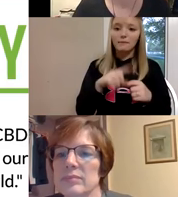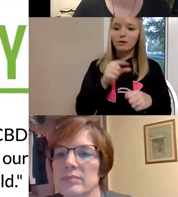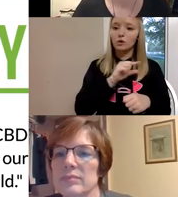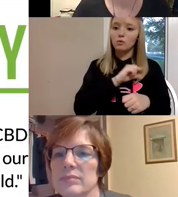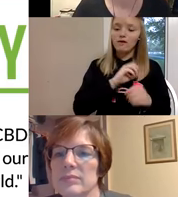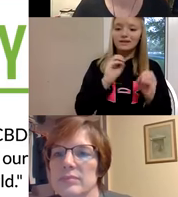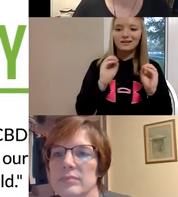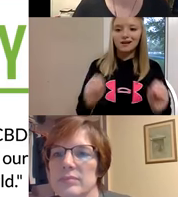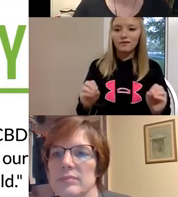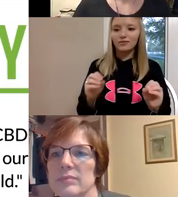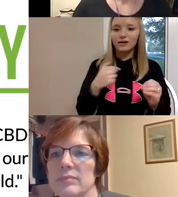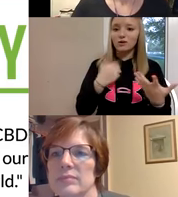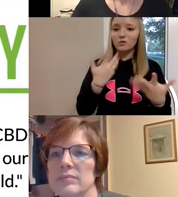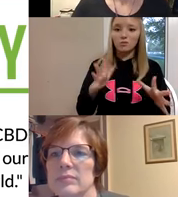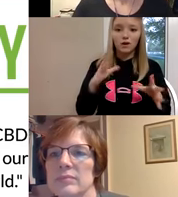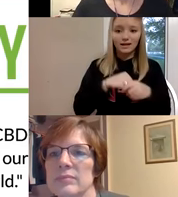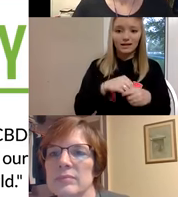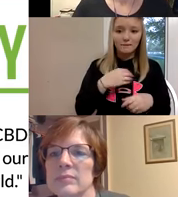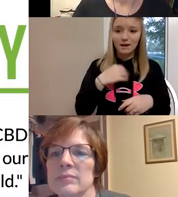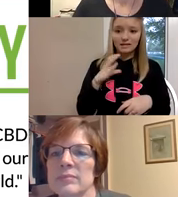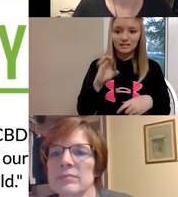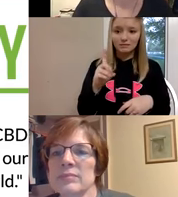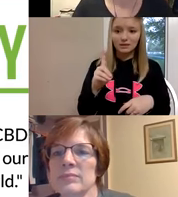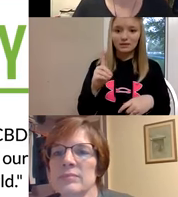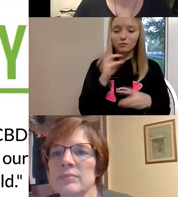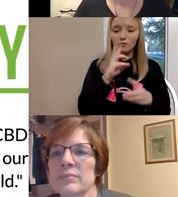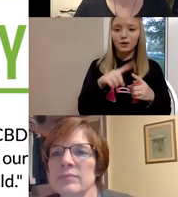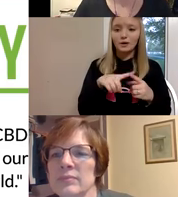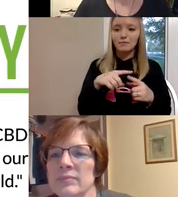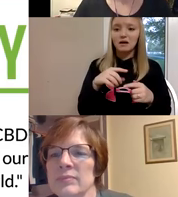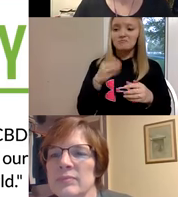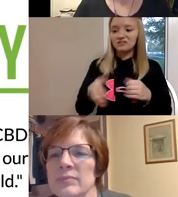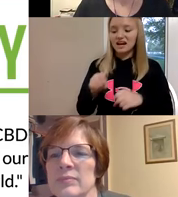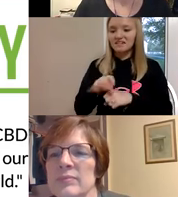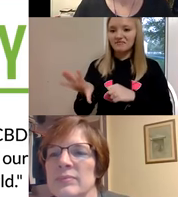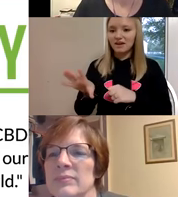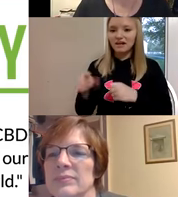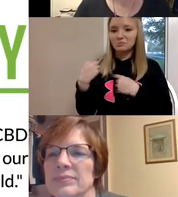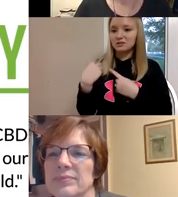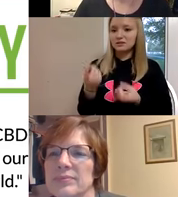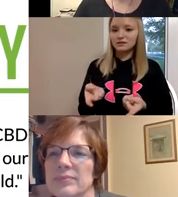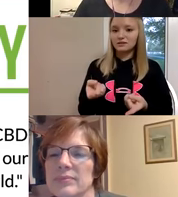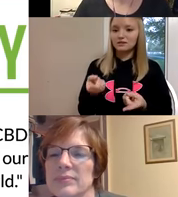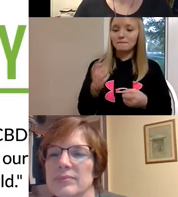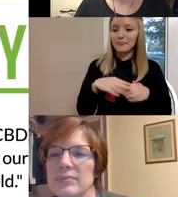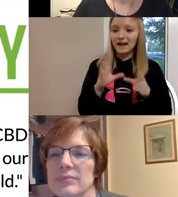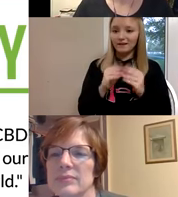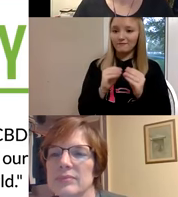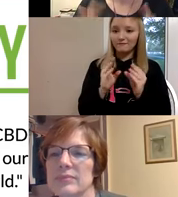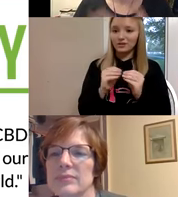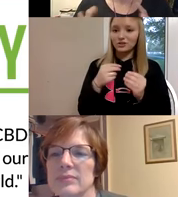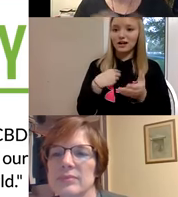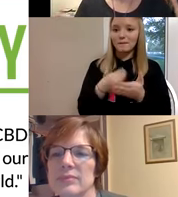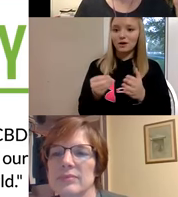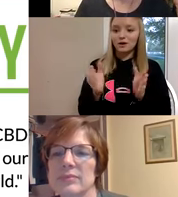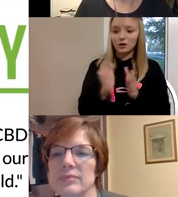that I don't want in my CBD. Don't have to worry about any side effects. And since then, at convention, I did buy a small bundle